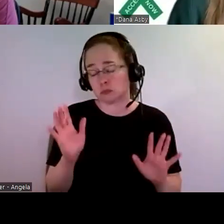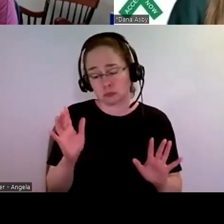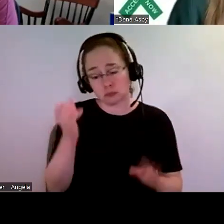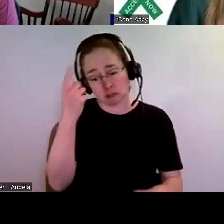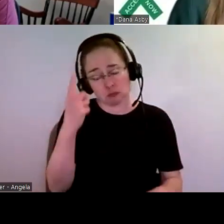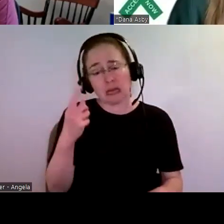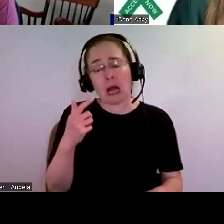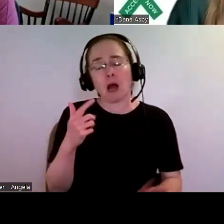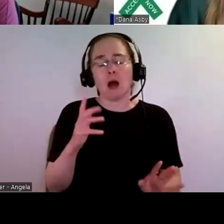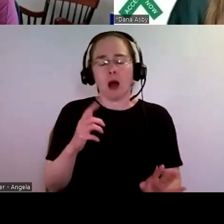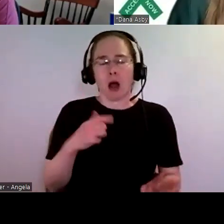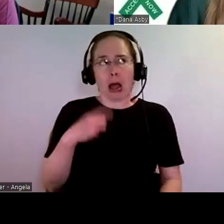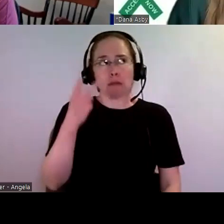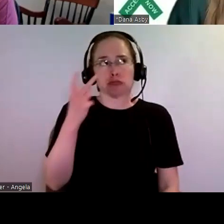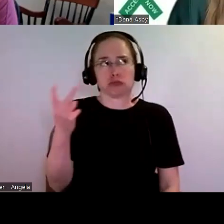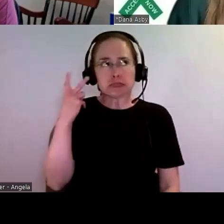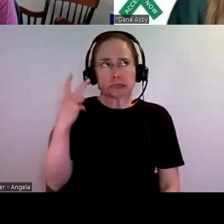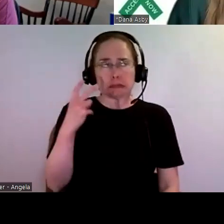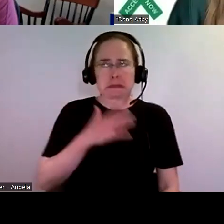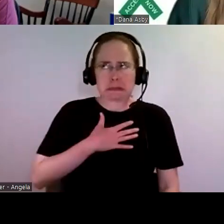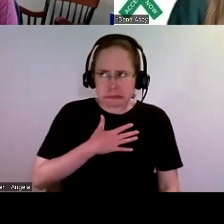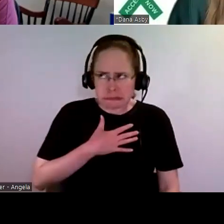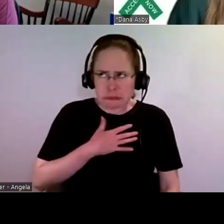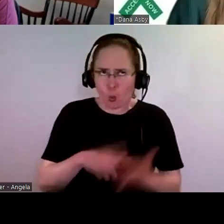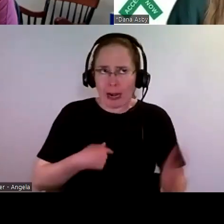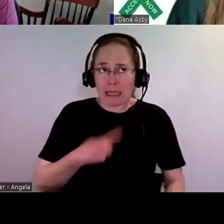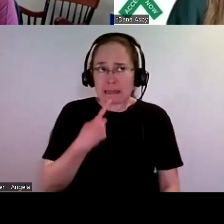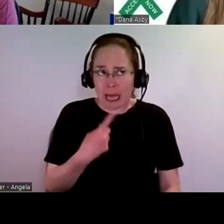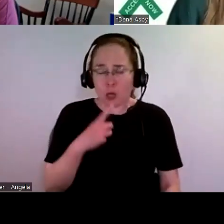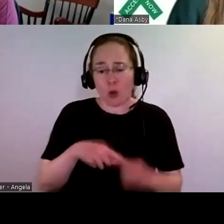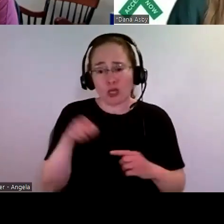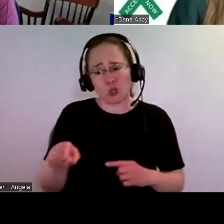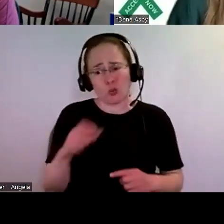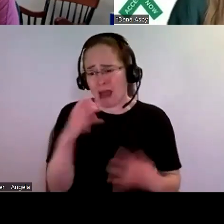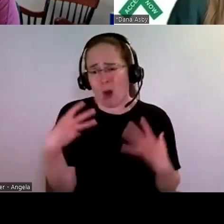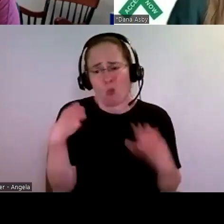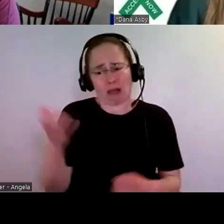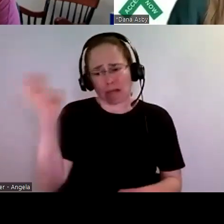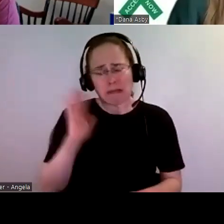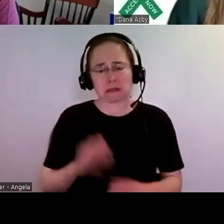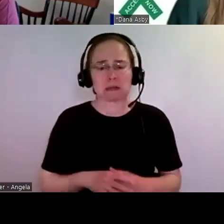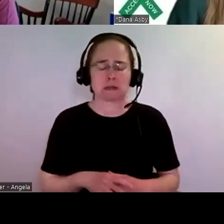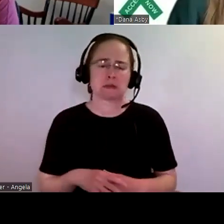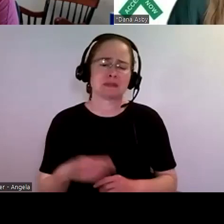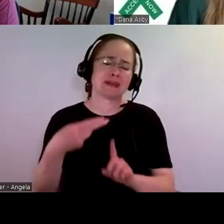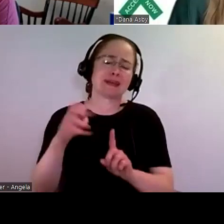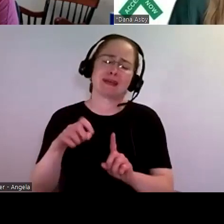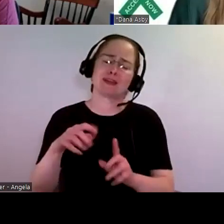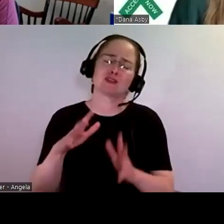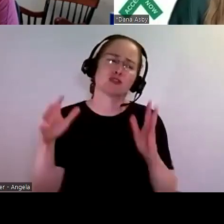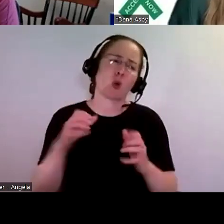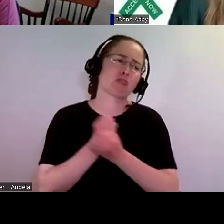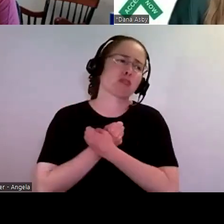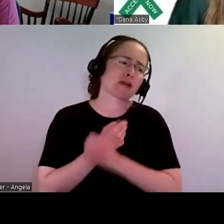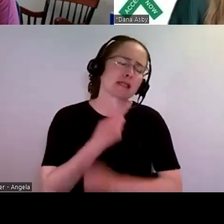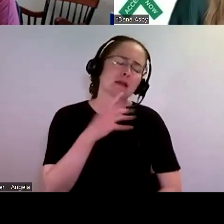I cringe when I think of the things that I said when you were unwell. And he is so gracious and loving